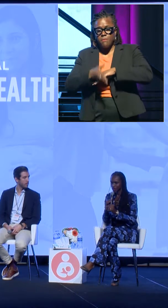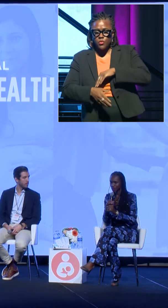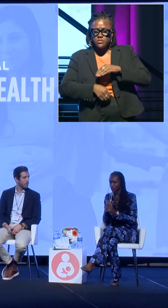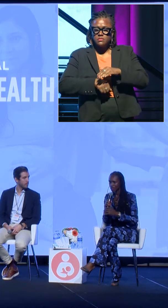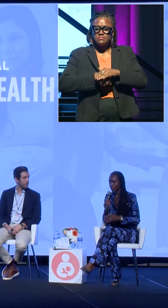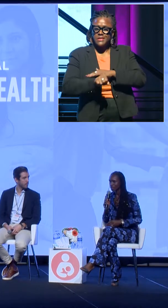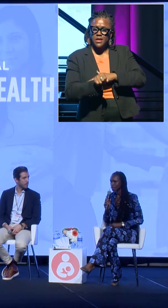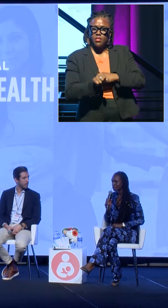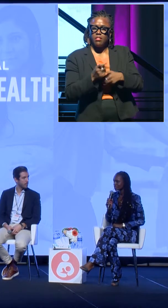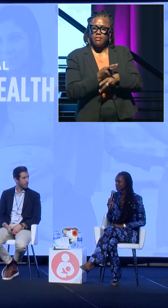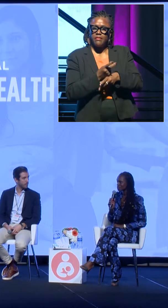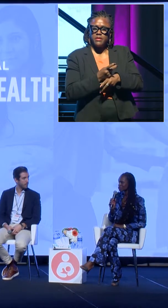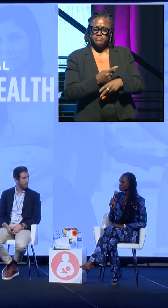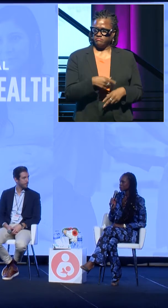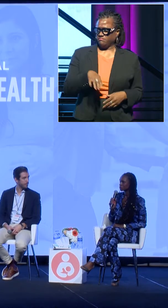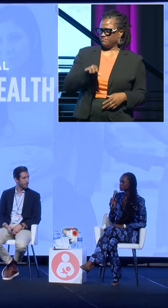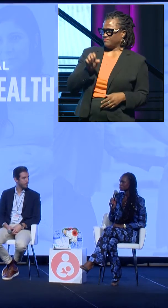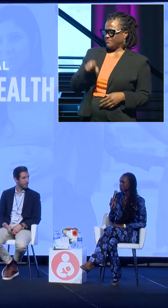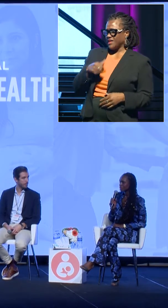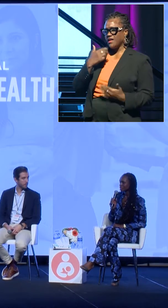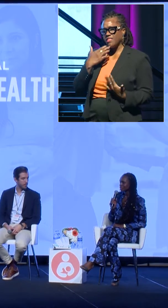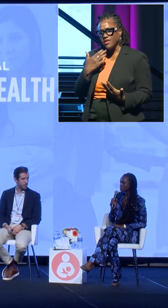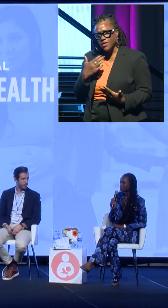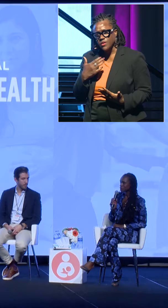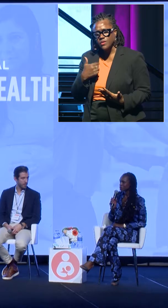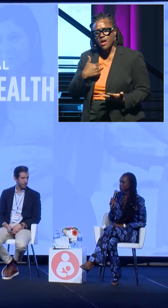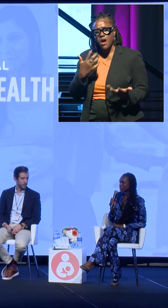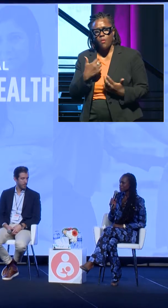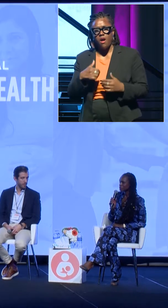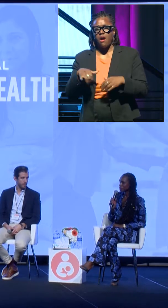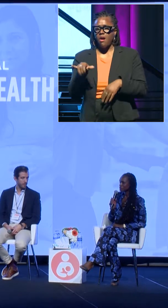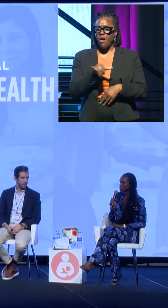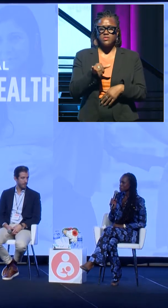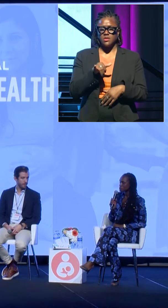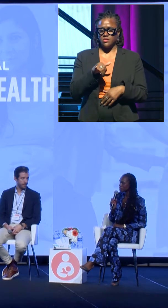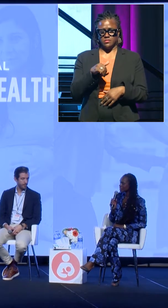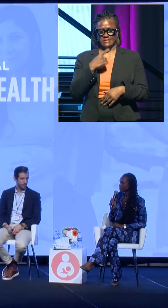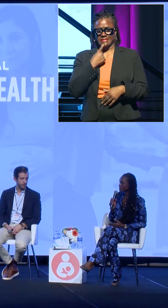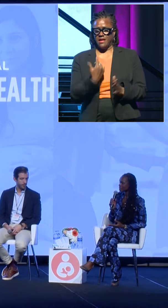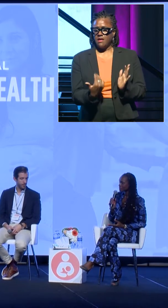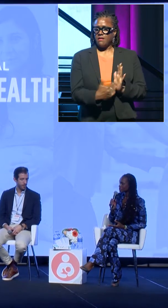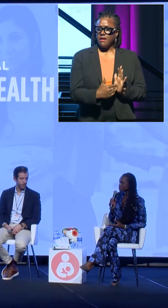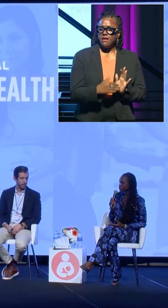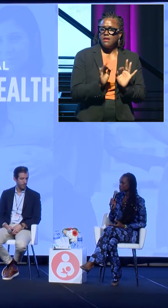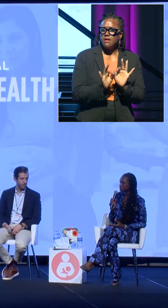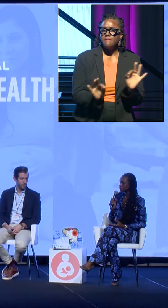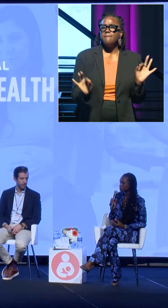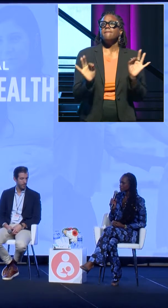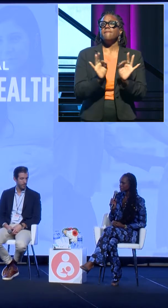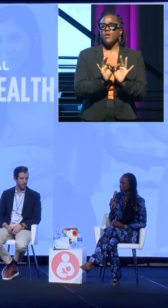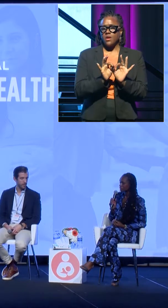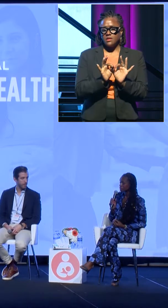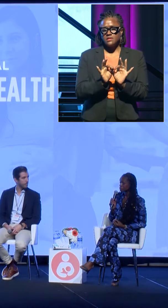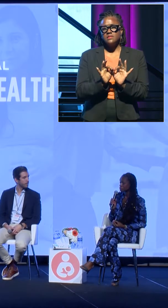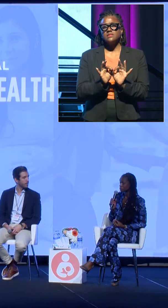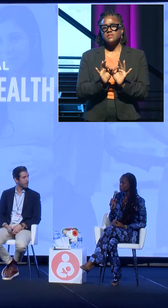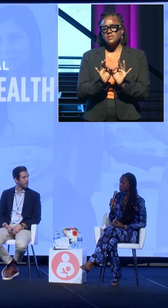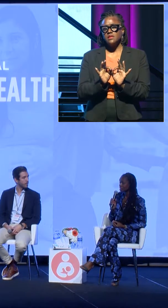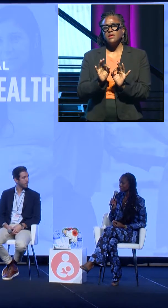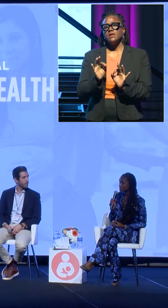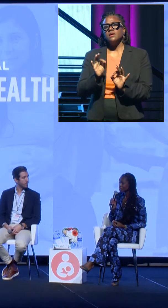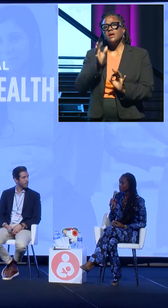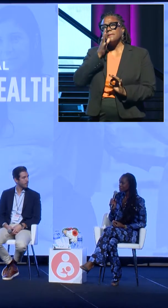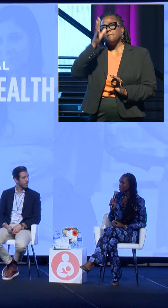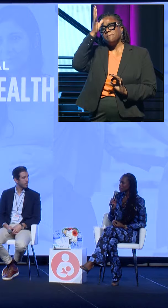Yeah, thank you for that. I just want to also echo the importance of